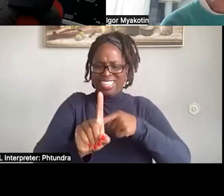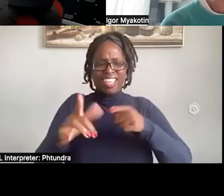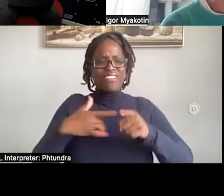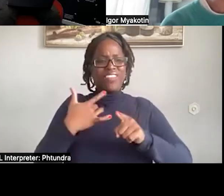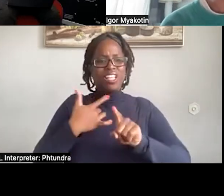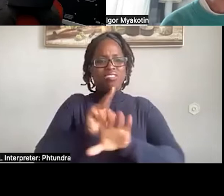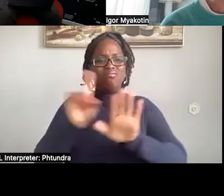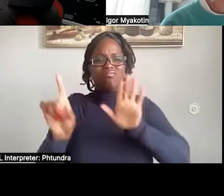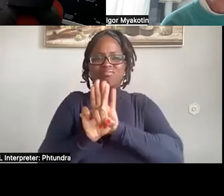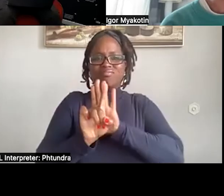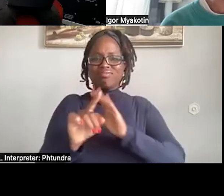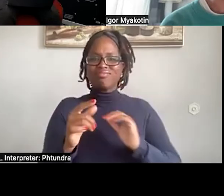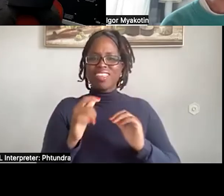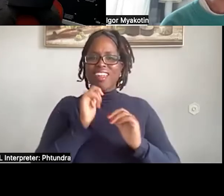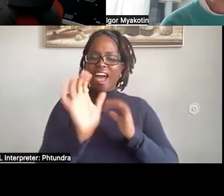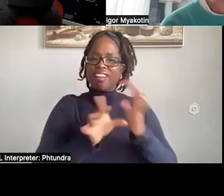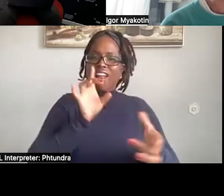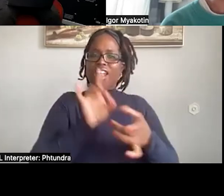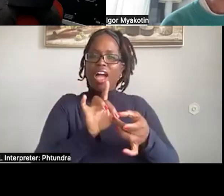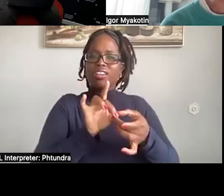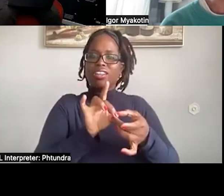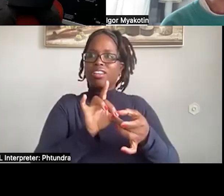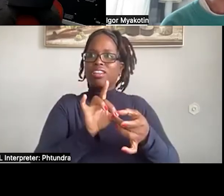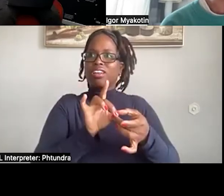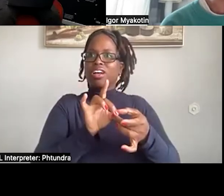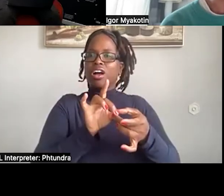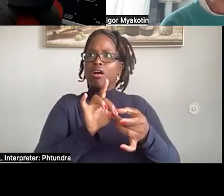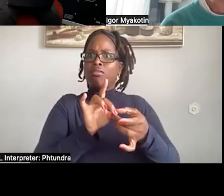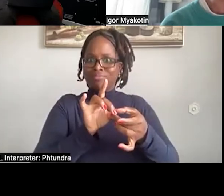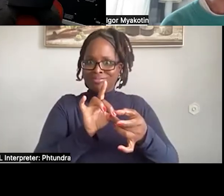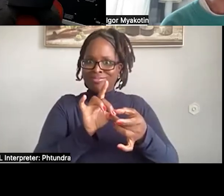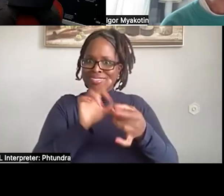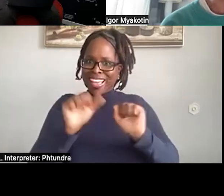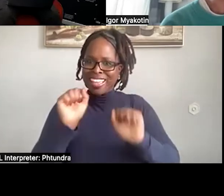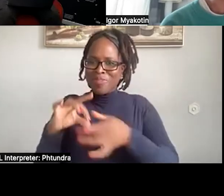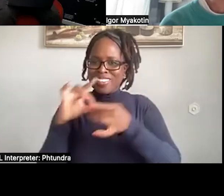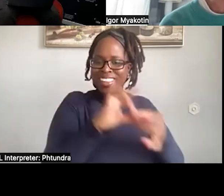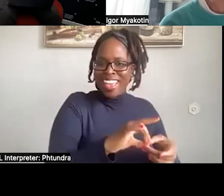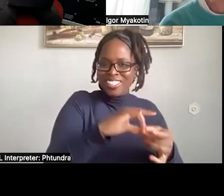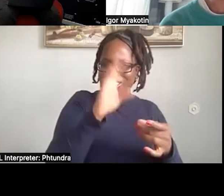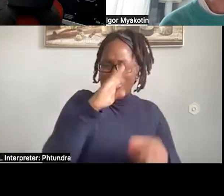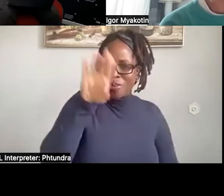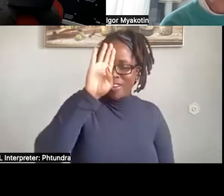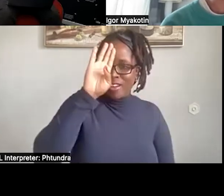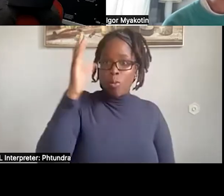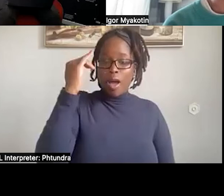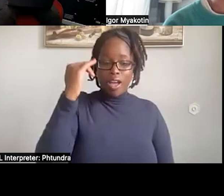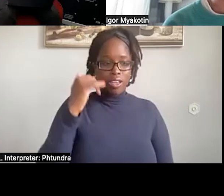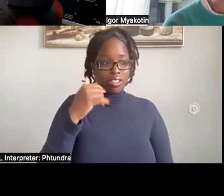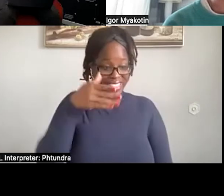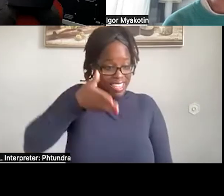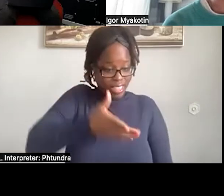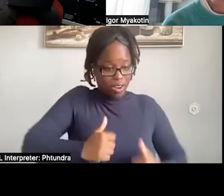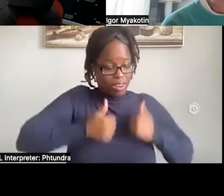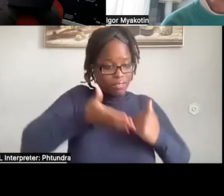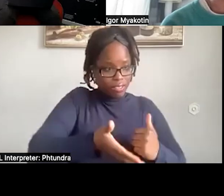important subject for almost every filmmakers from Cuba I know. And it's very interesting because it's a